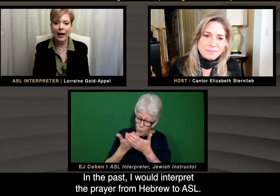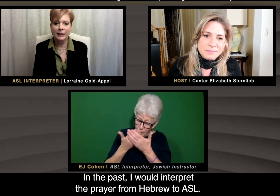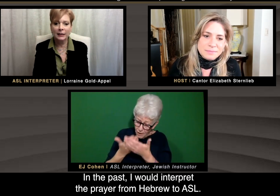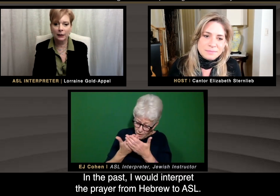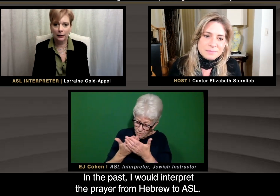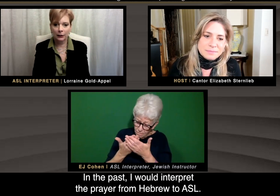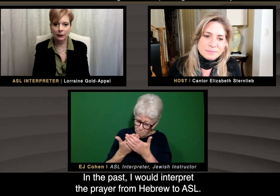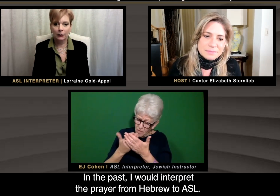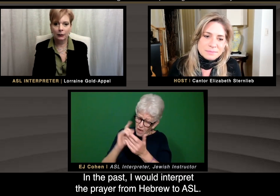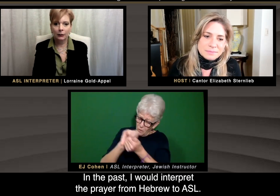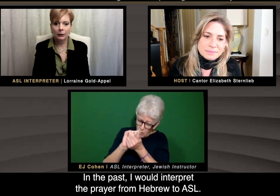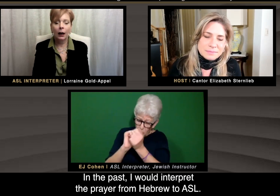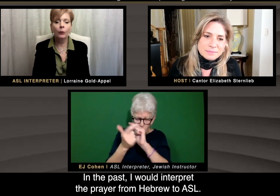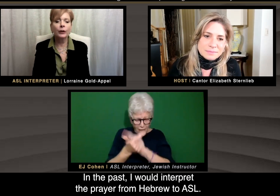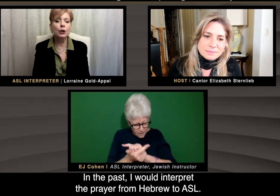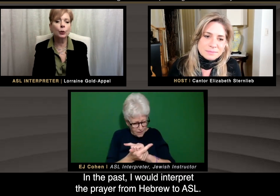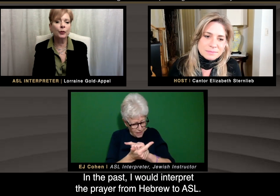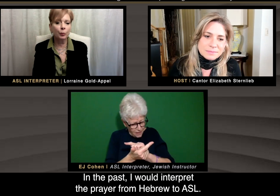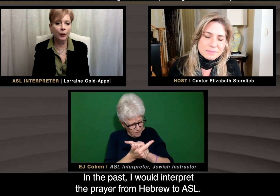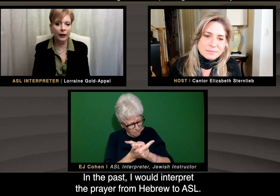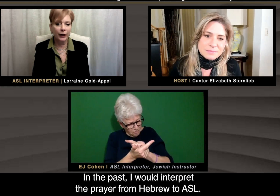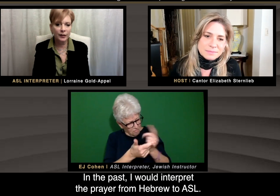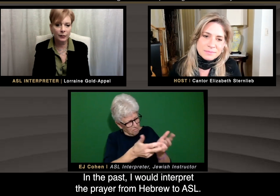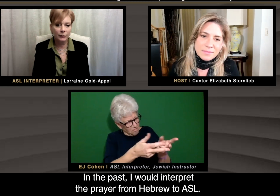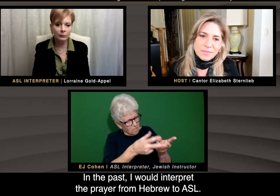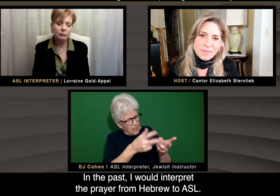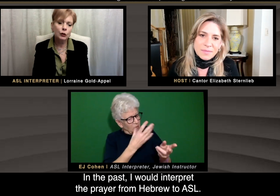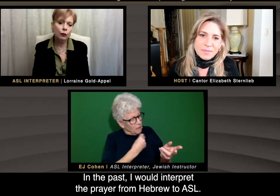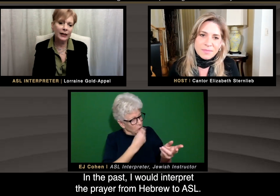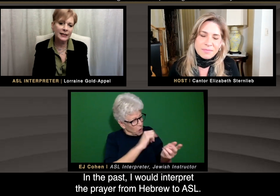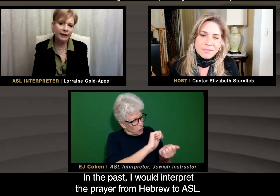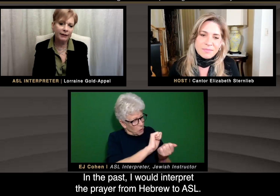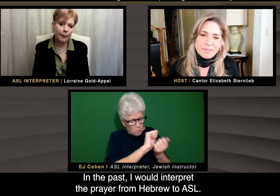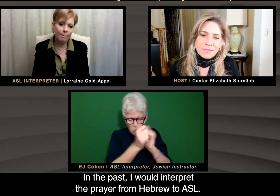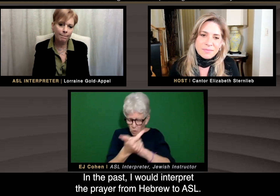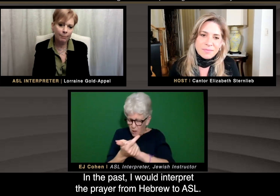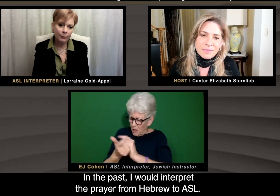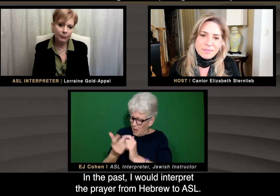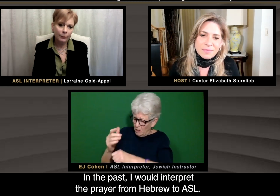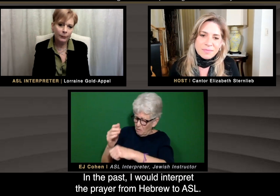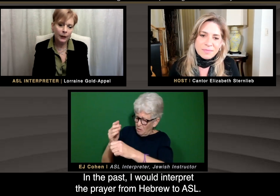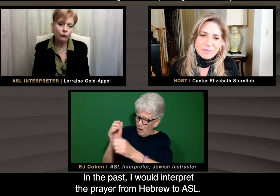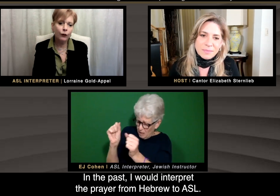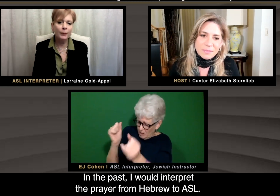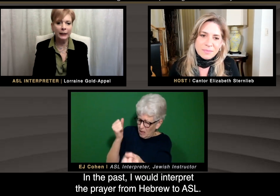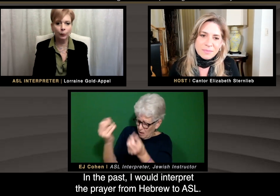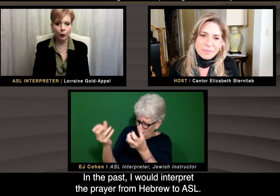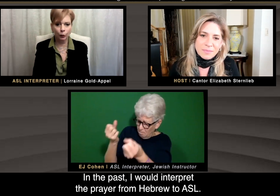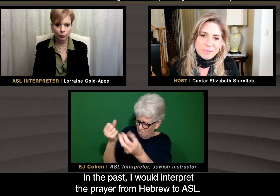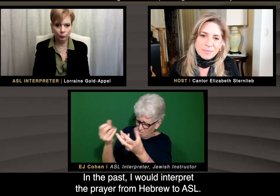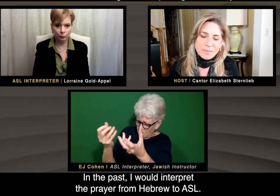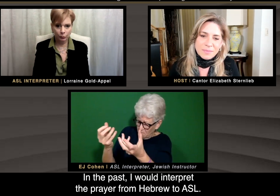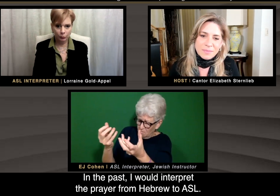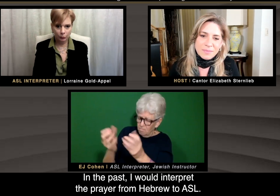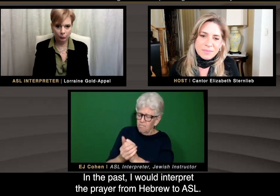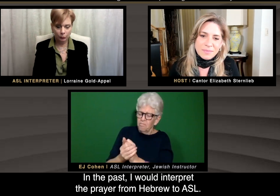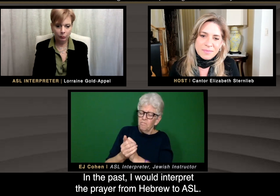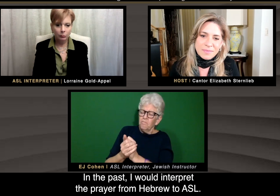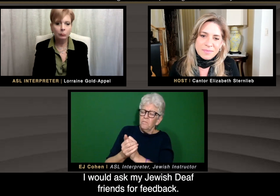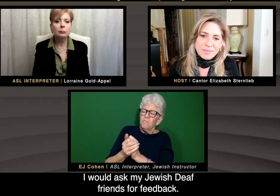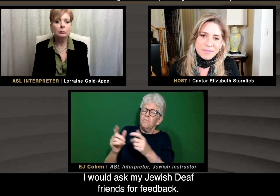In the past, I would interpret the prayers, translate them from Hebrew